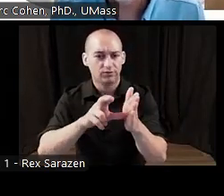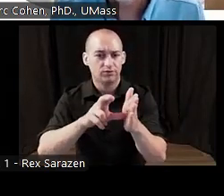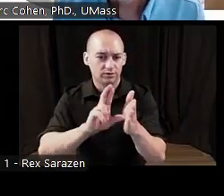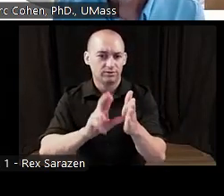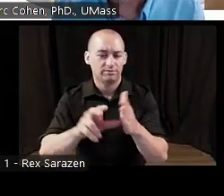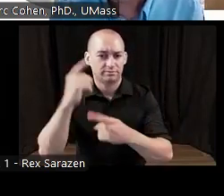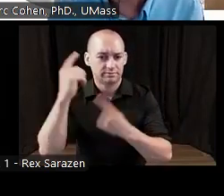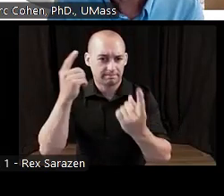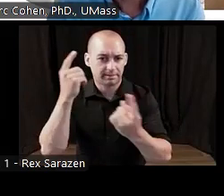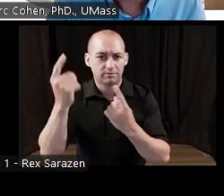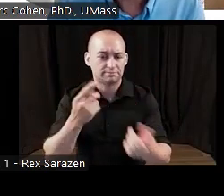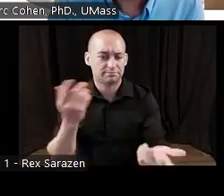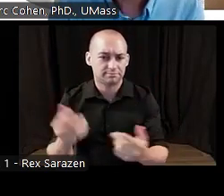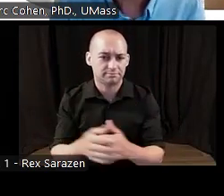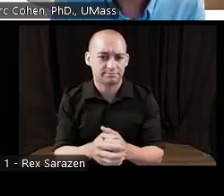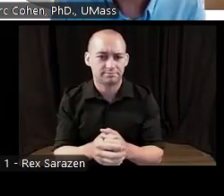consider. And